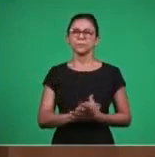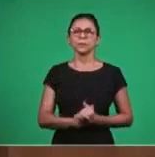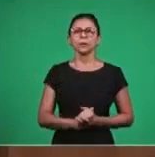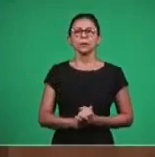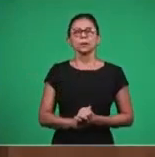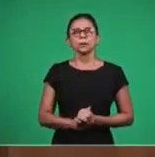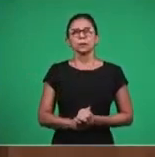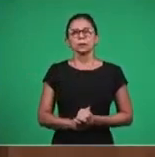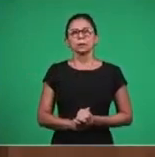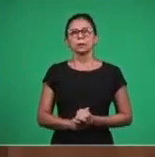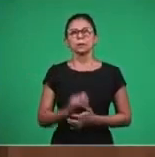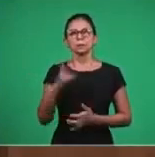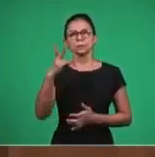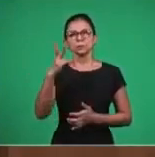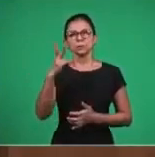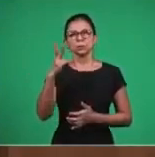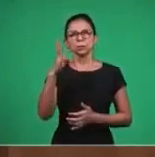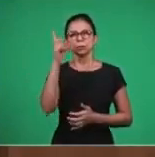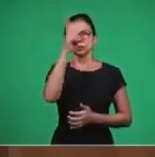Last, the previous Sunday,